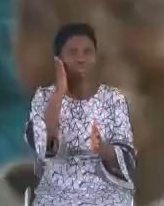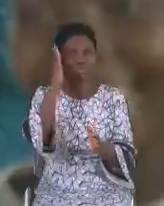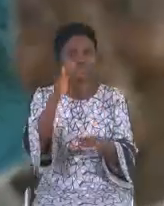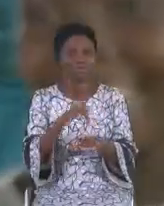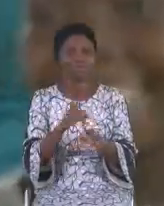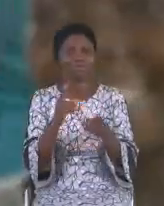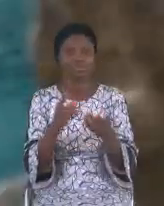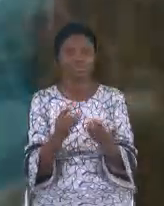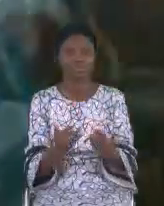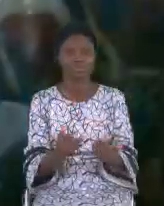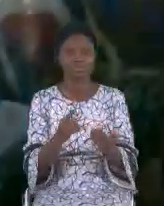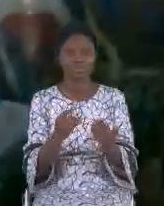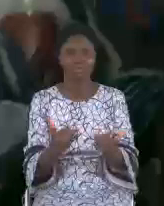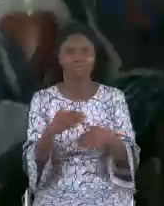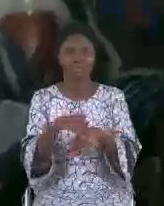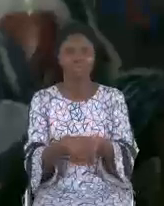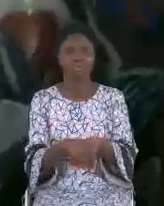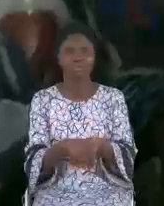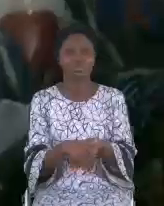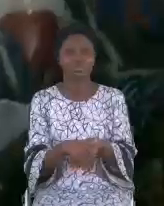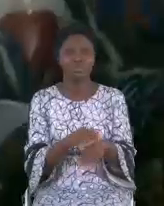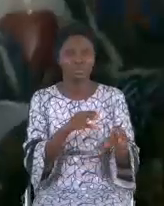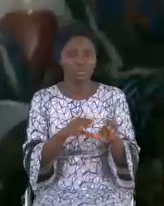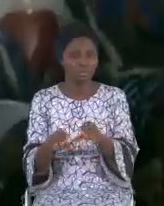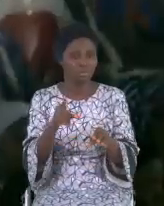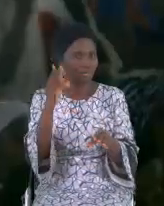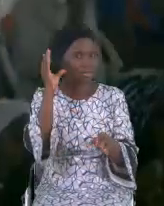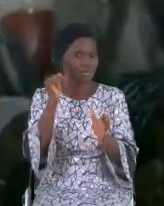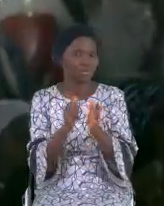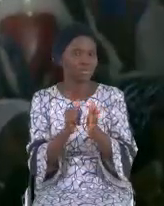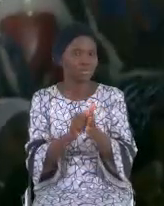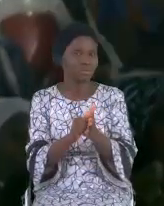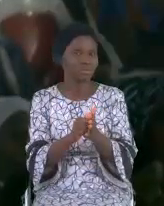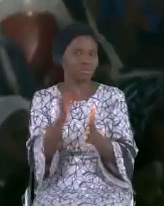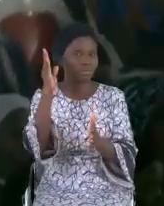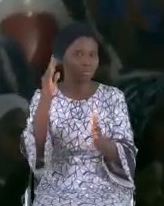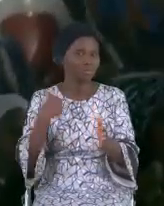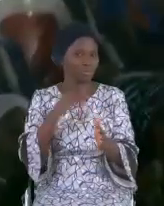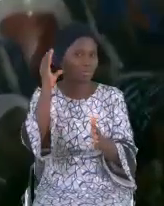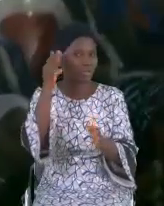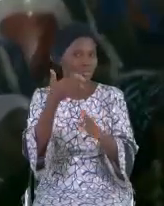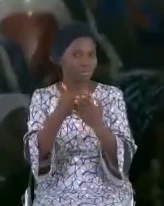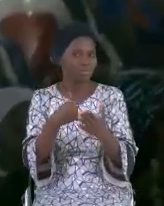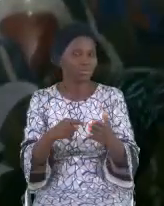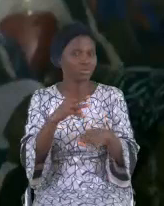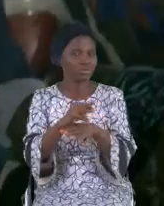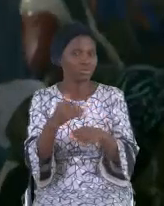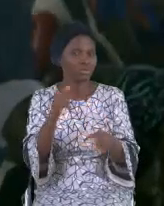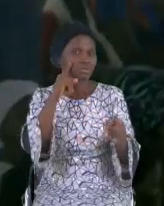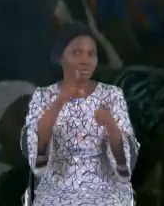Did you hear that testimony that we had before the message? The sister that gave the